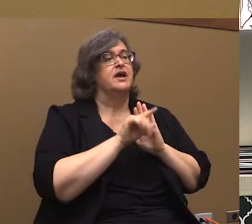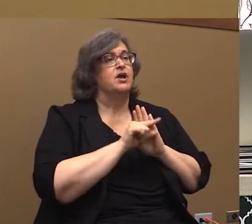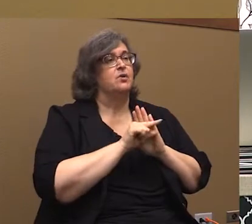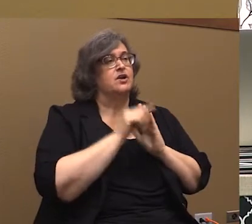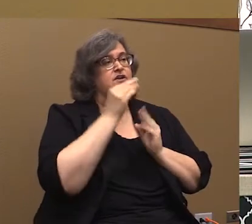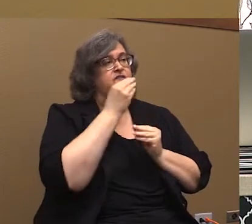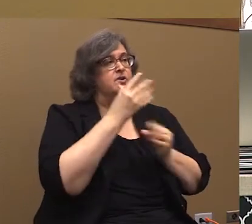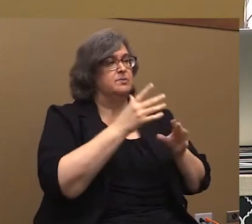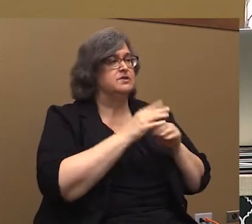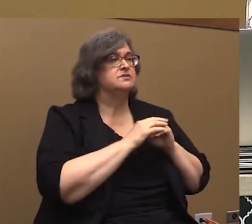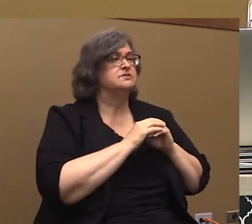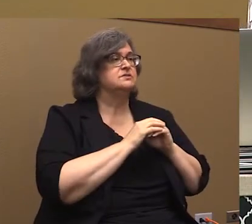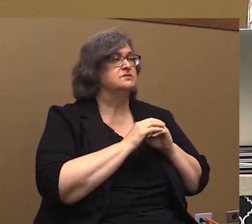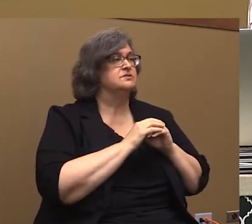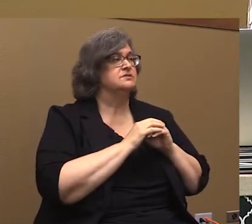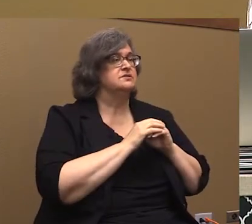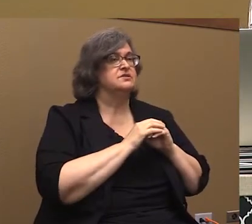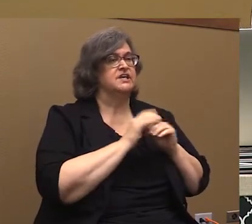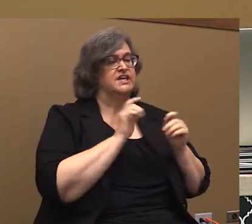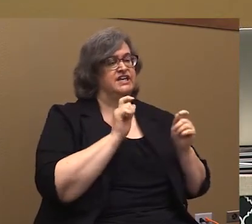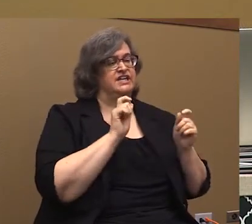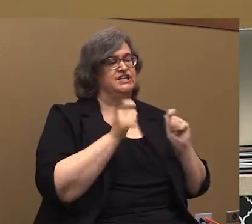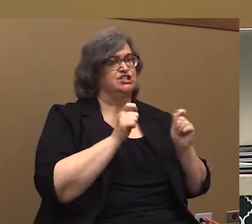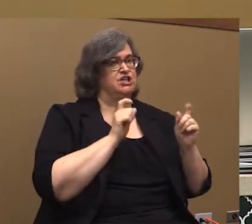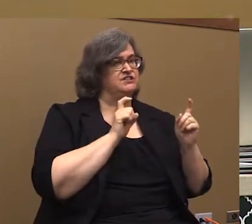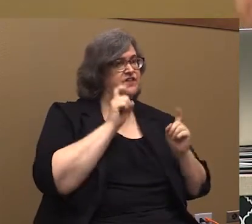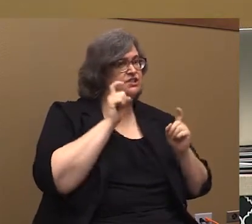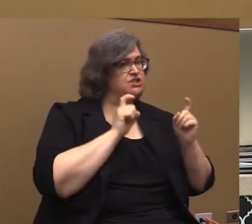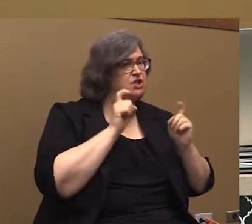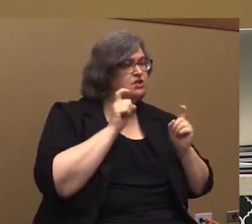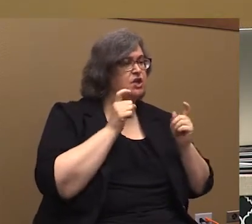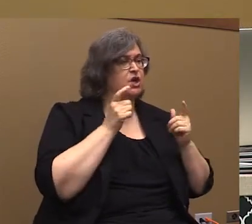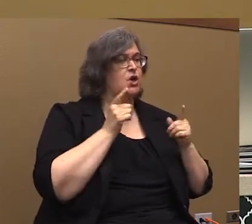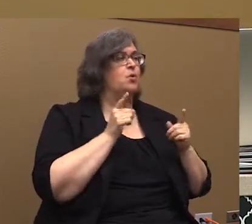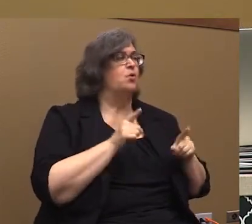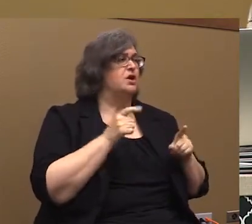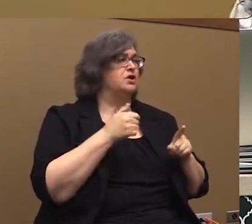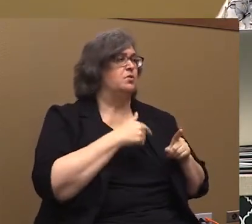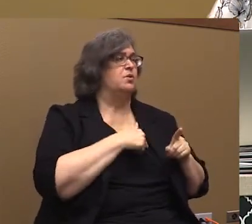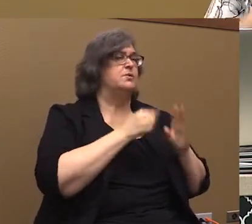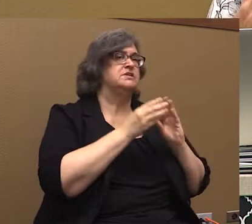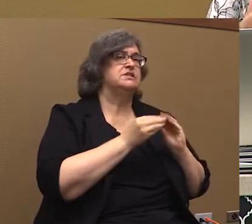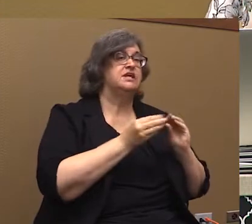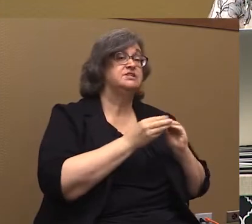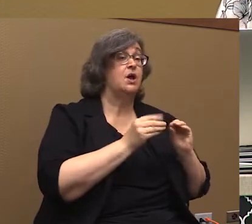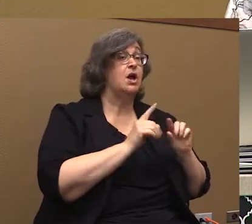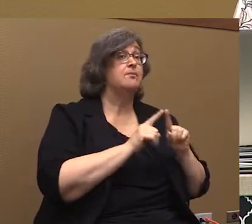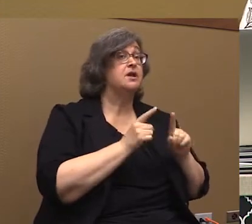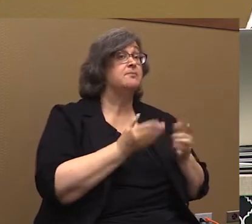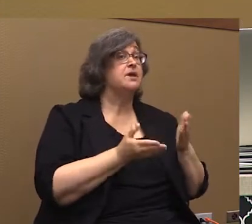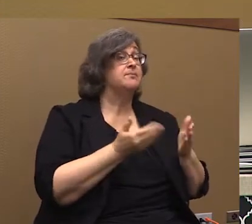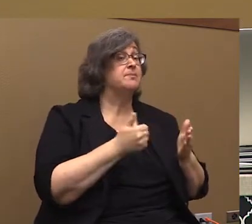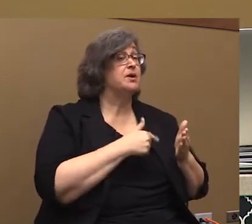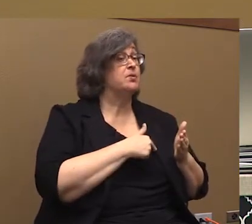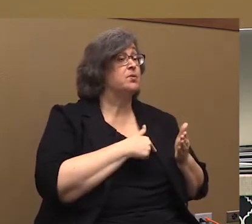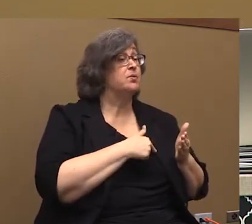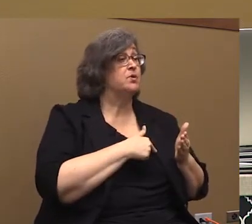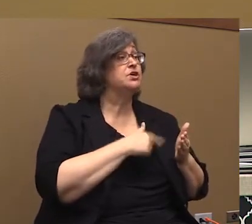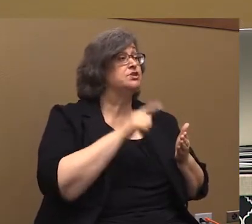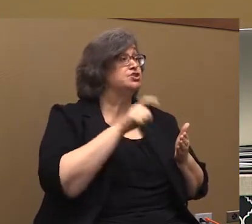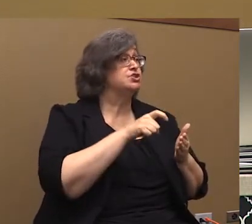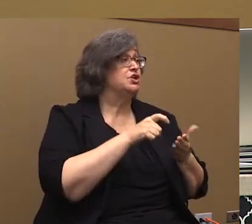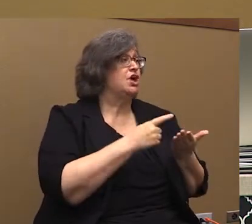emotions, likes and differences, give background information, and adjust